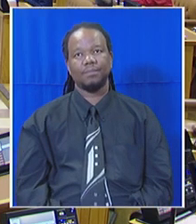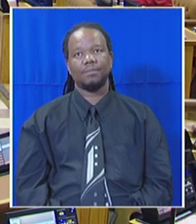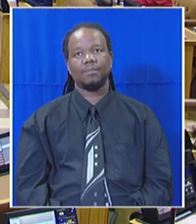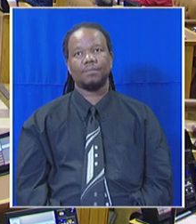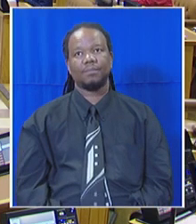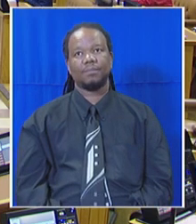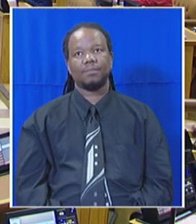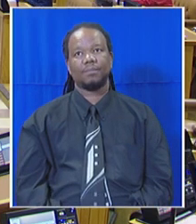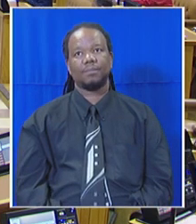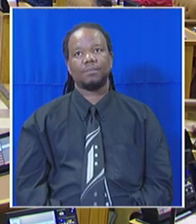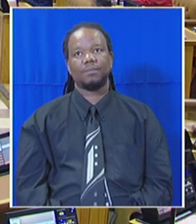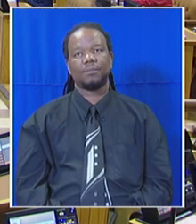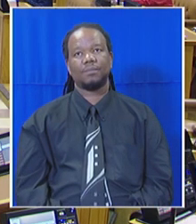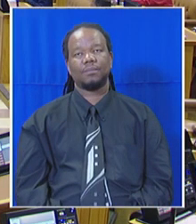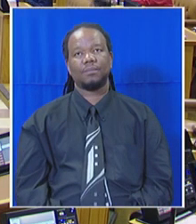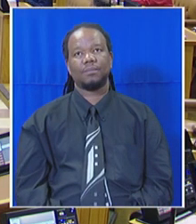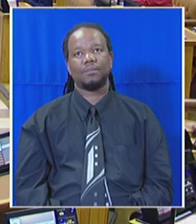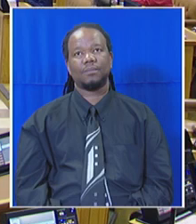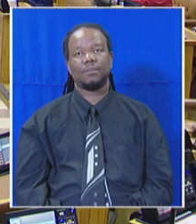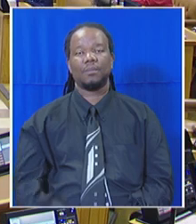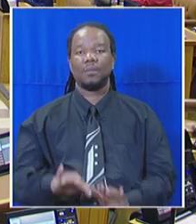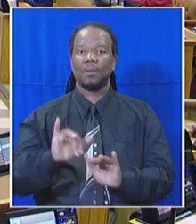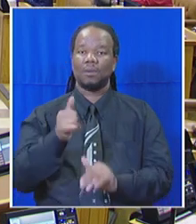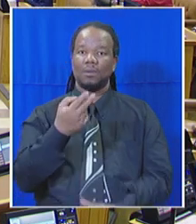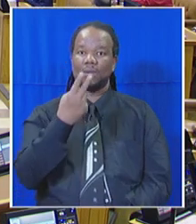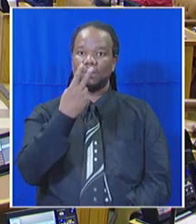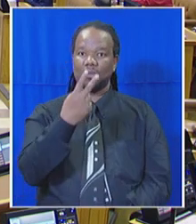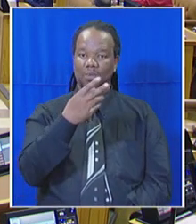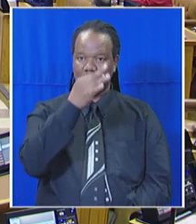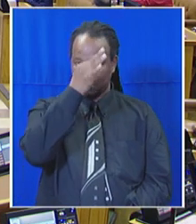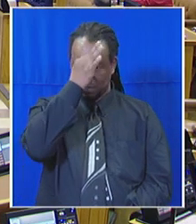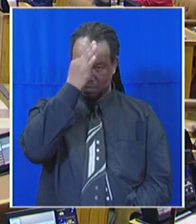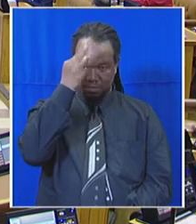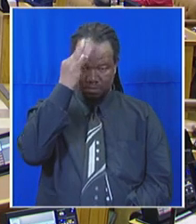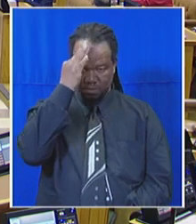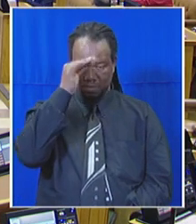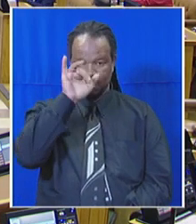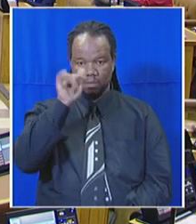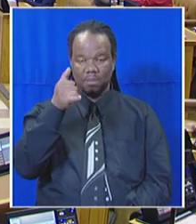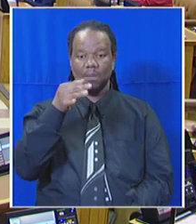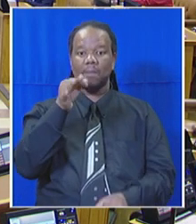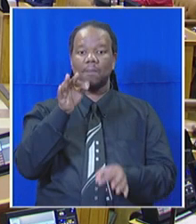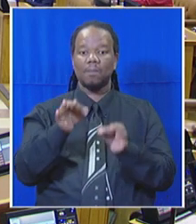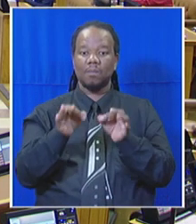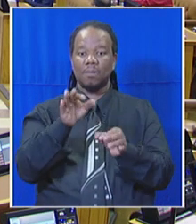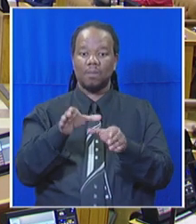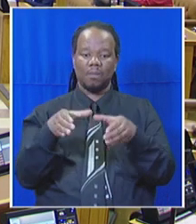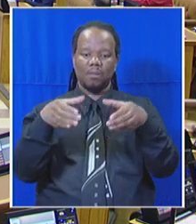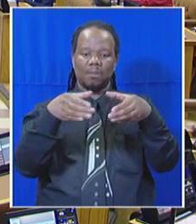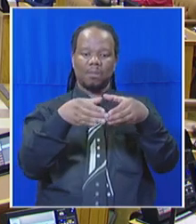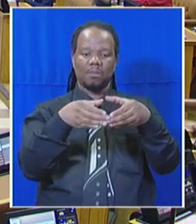we'll now allow for up to 2 minutes, one member each political party wishing to make declarations to do so.